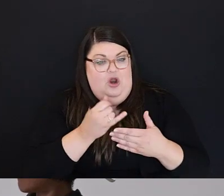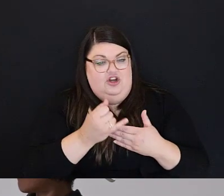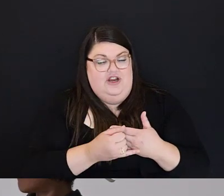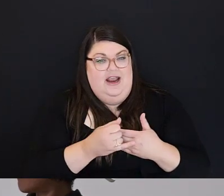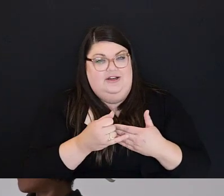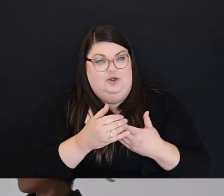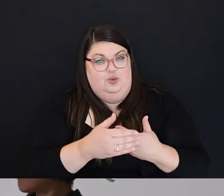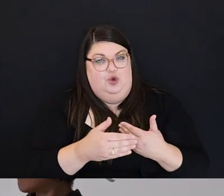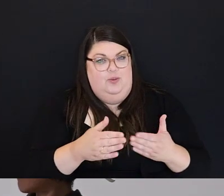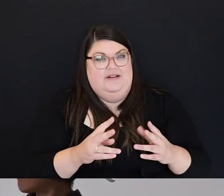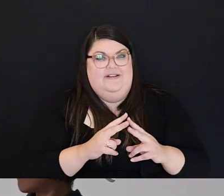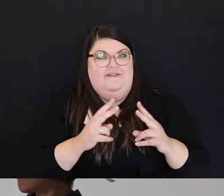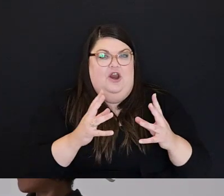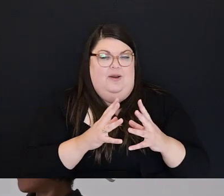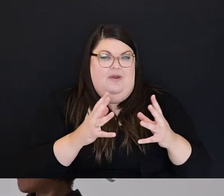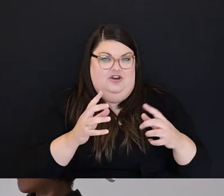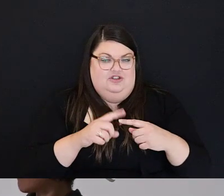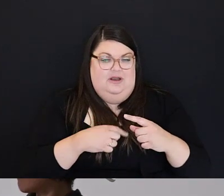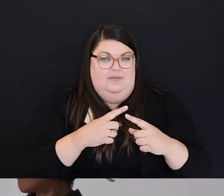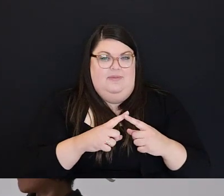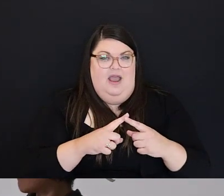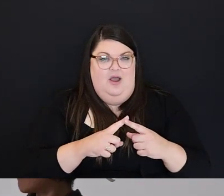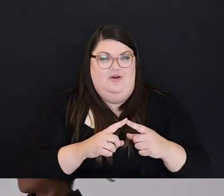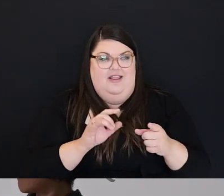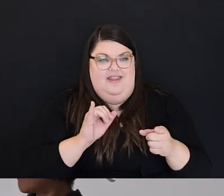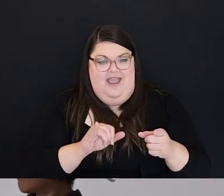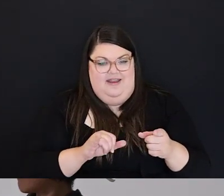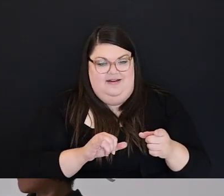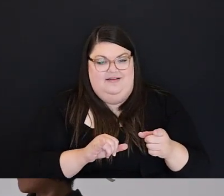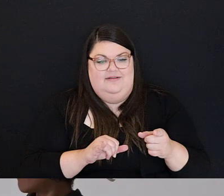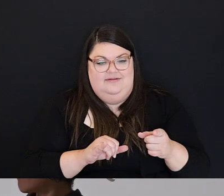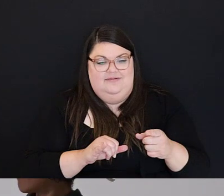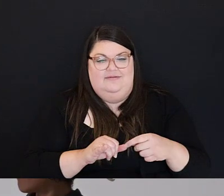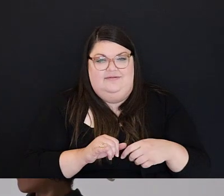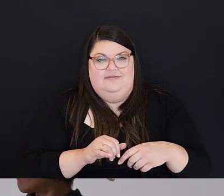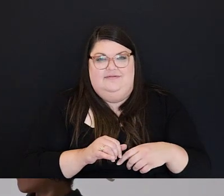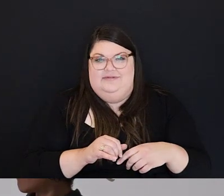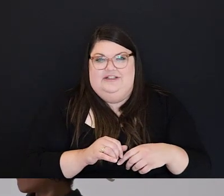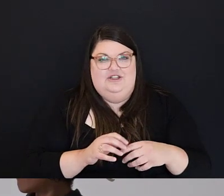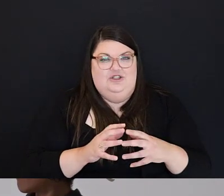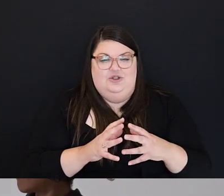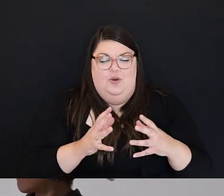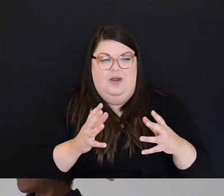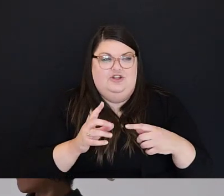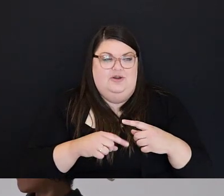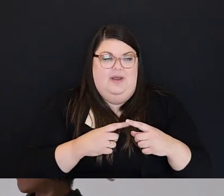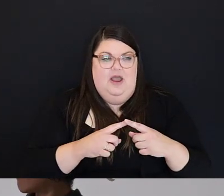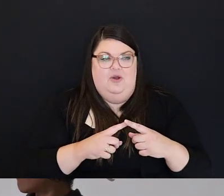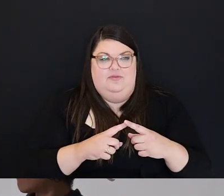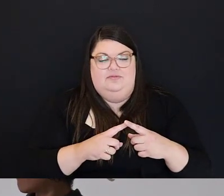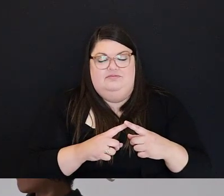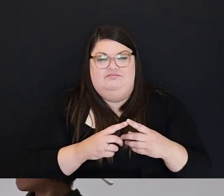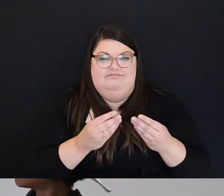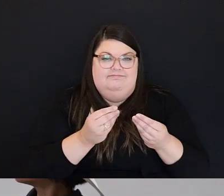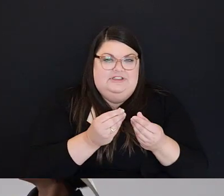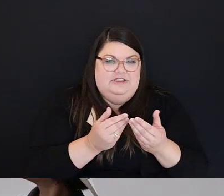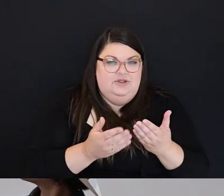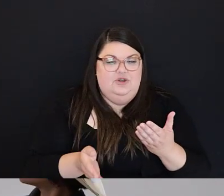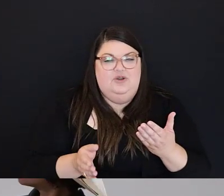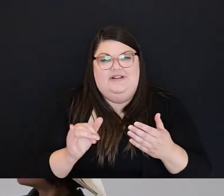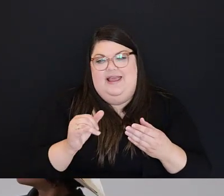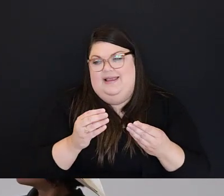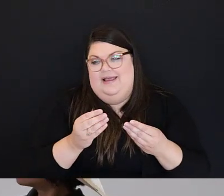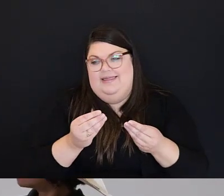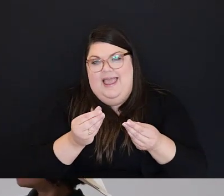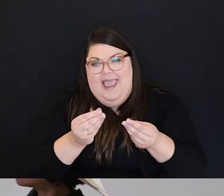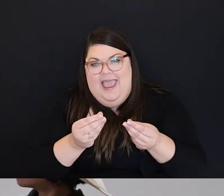much about, for Tung, that artist, is also so much about, through materials like